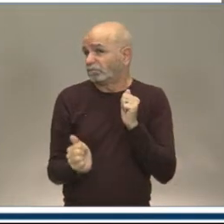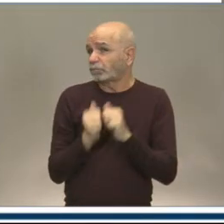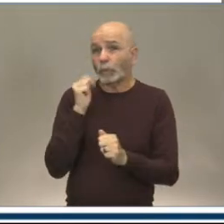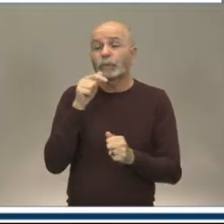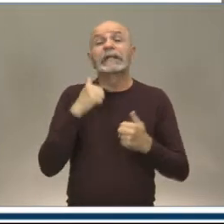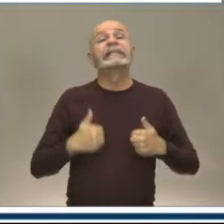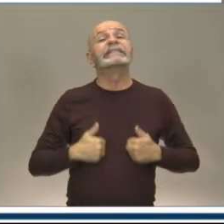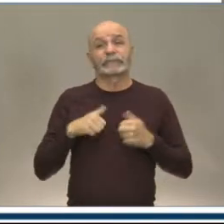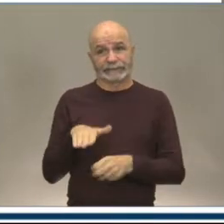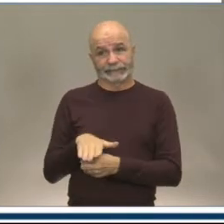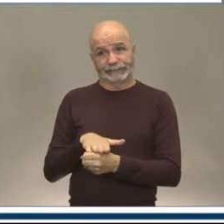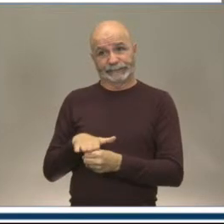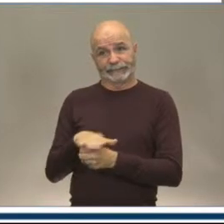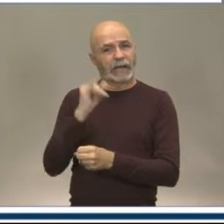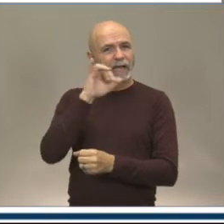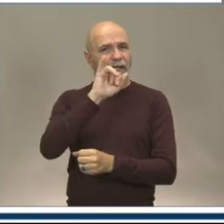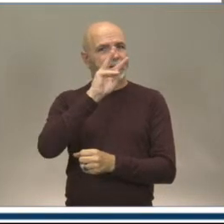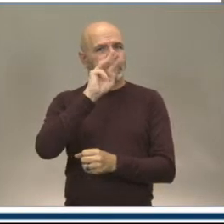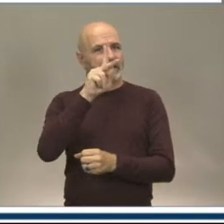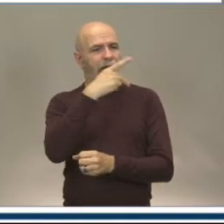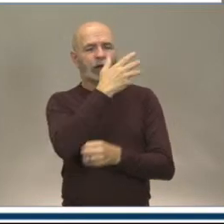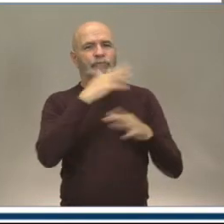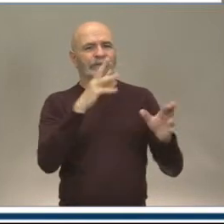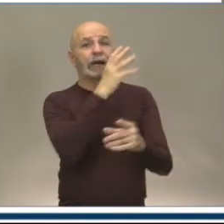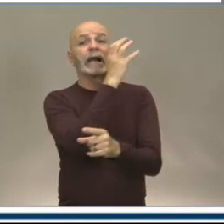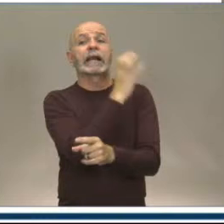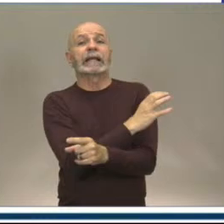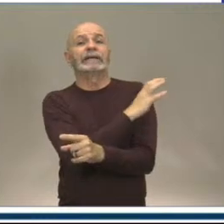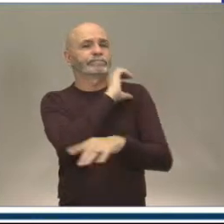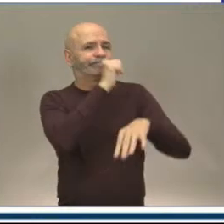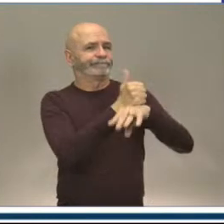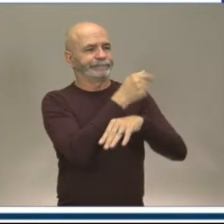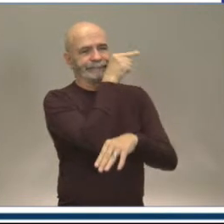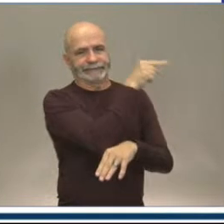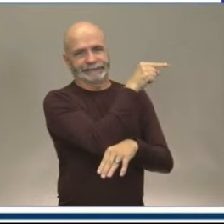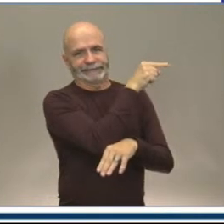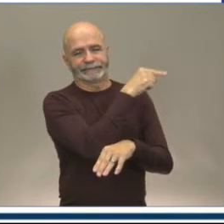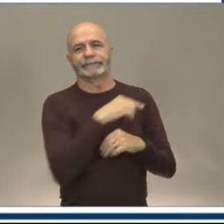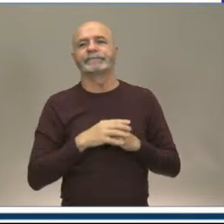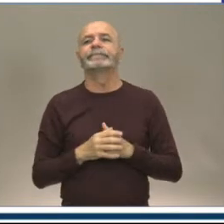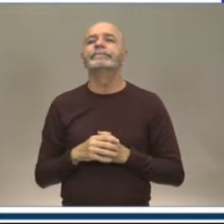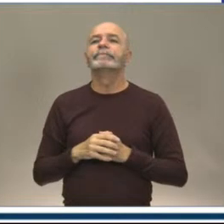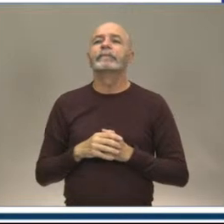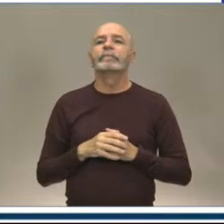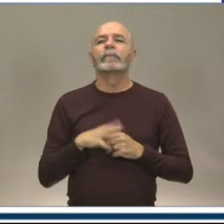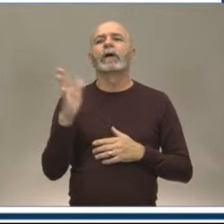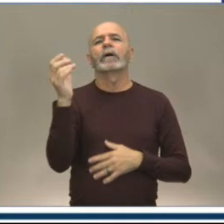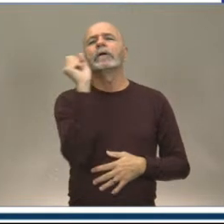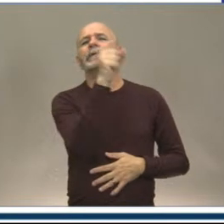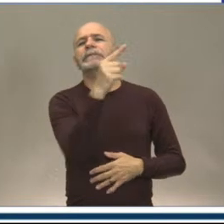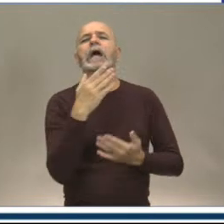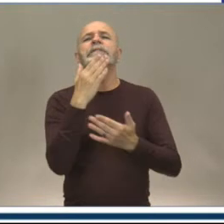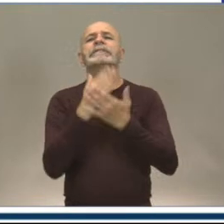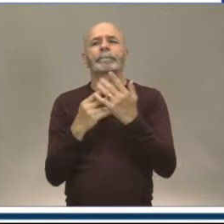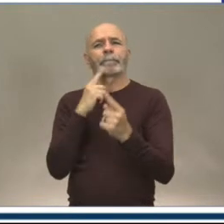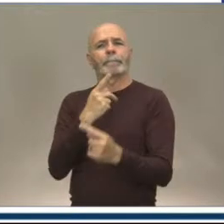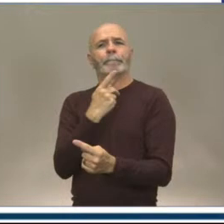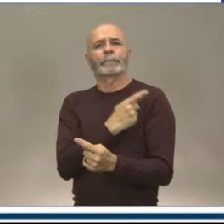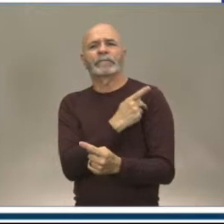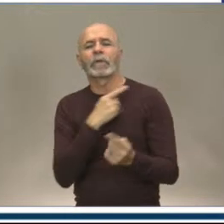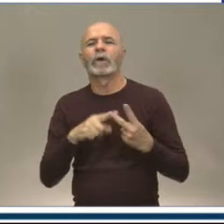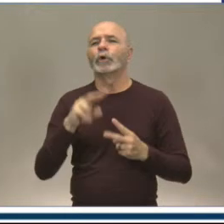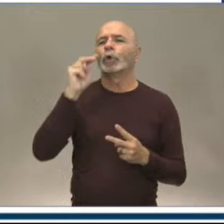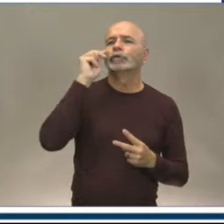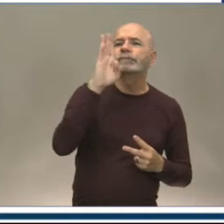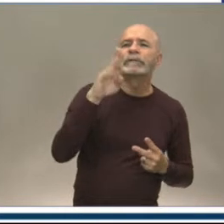IWK is standing up a clinic for this age group as well. Dr. Strang, some provinces such as New Brunswick and PEI have already received